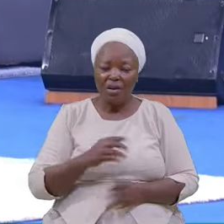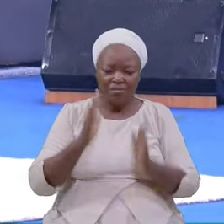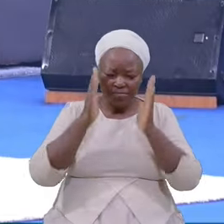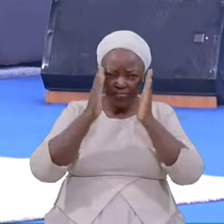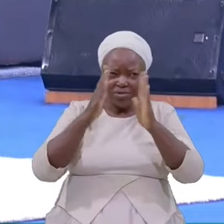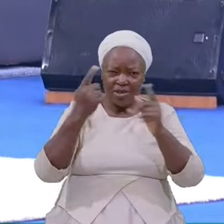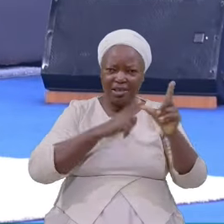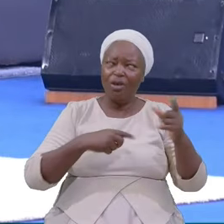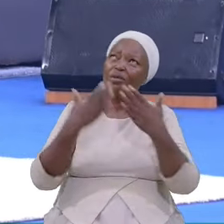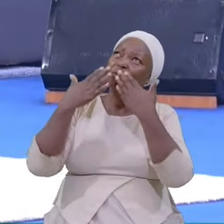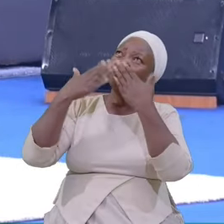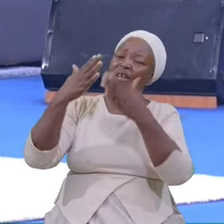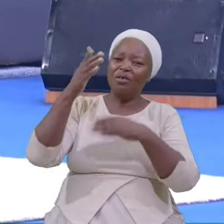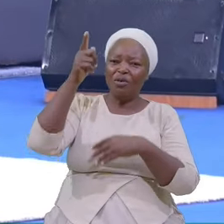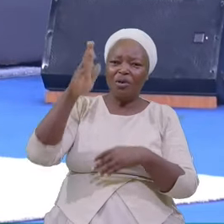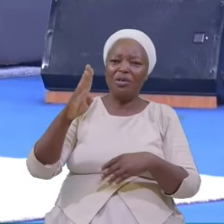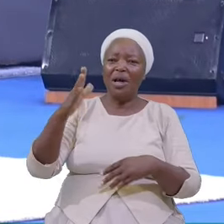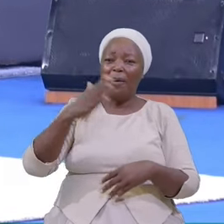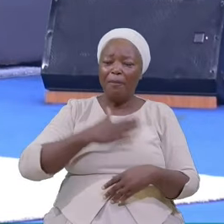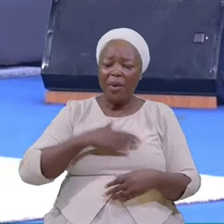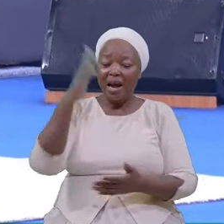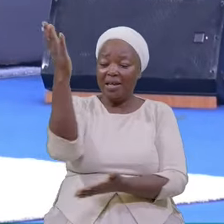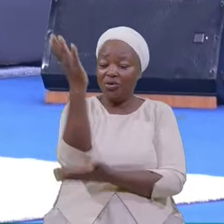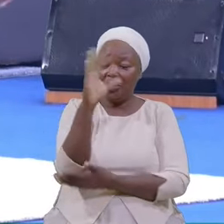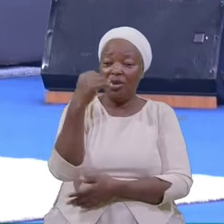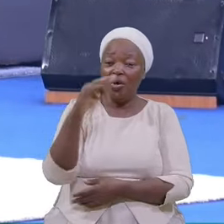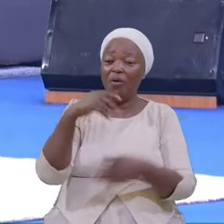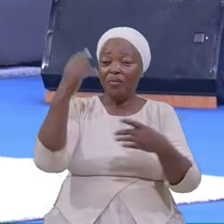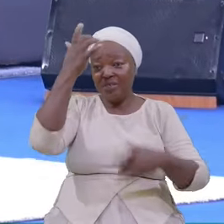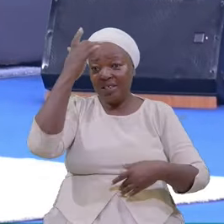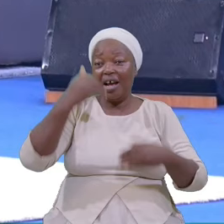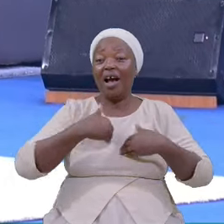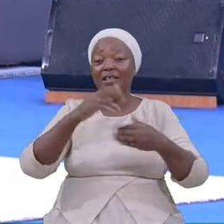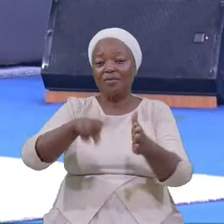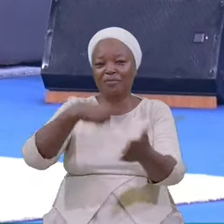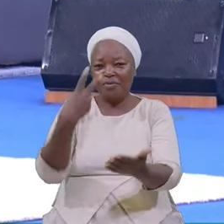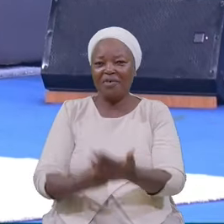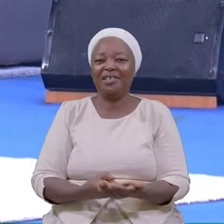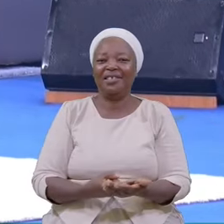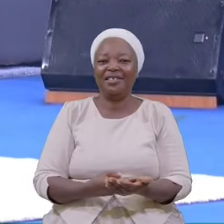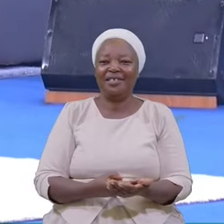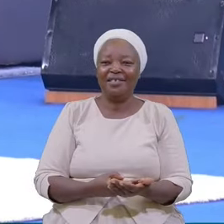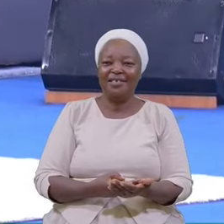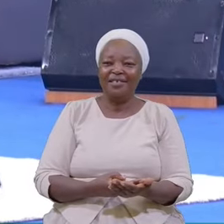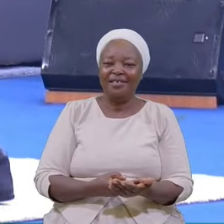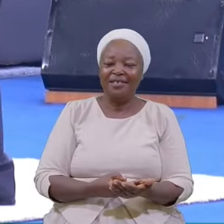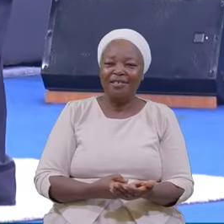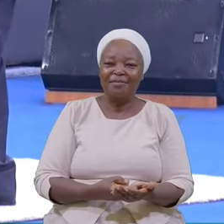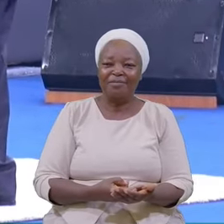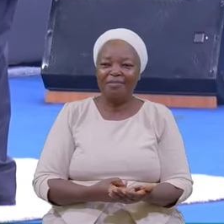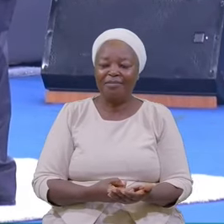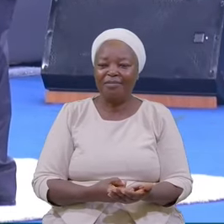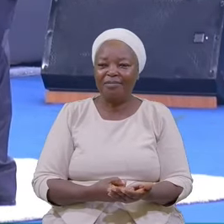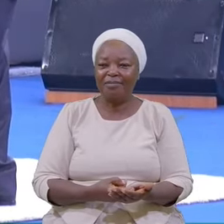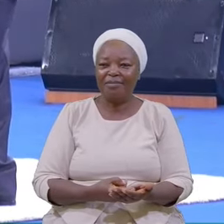God, my tree of sickness has fallen down. Donc on le Seigneur, Dieu merci, mon arbre